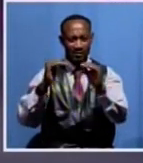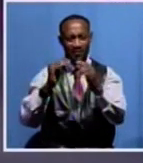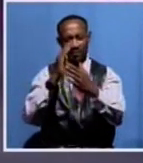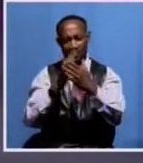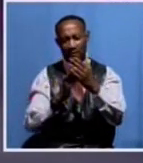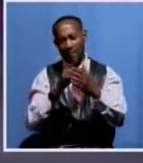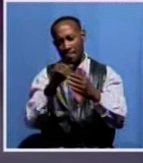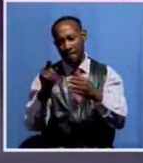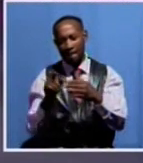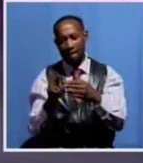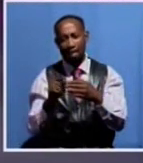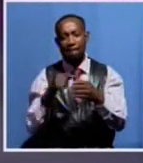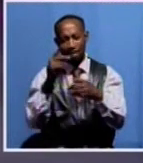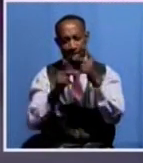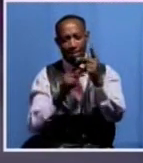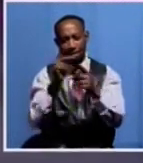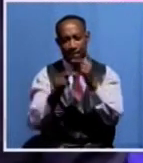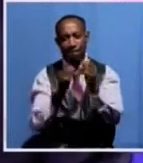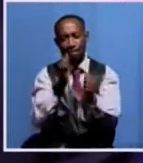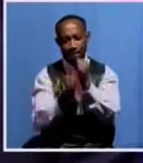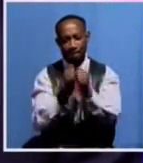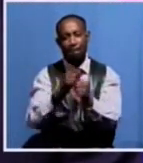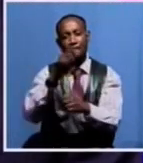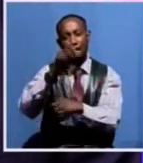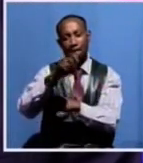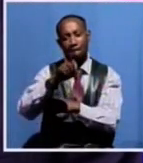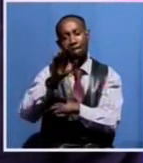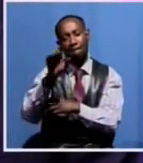may, I think it's a process. It will be a process, obviously, because